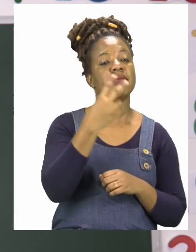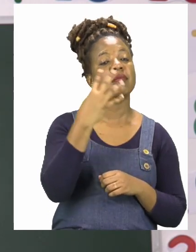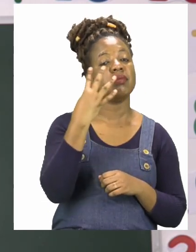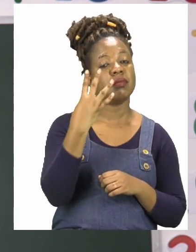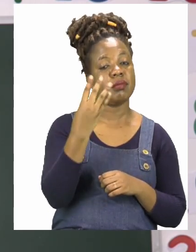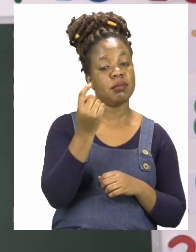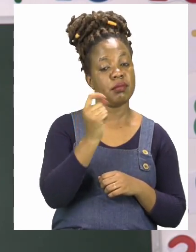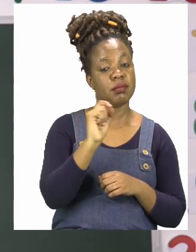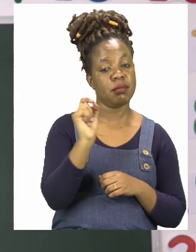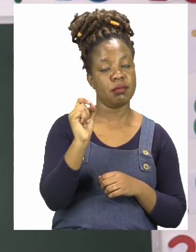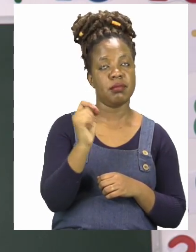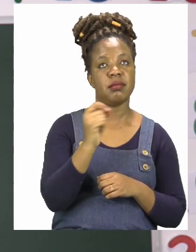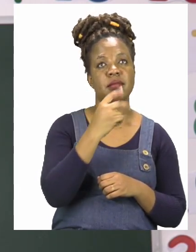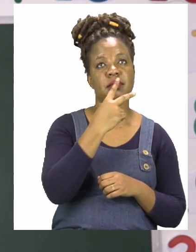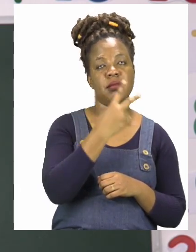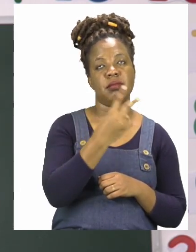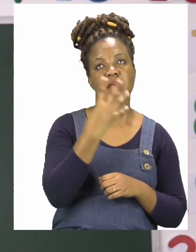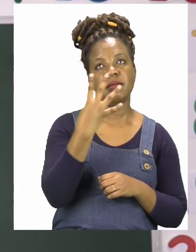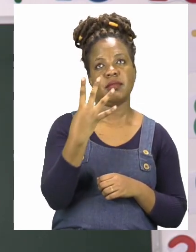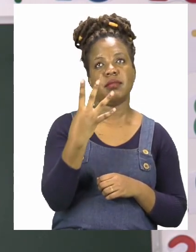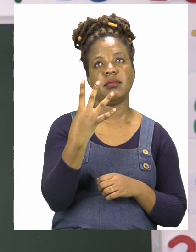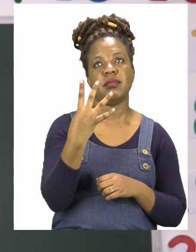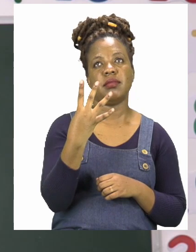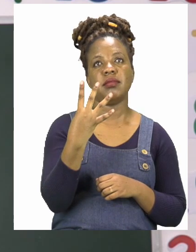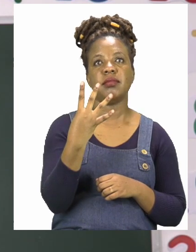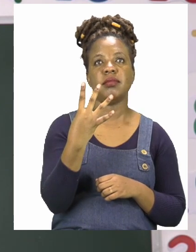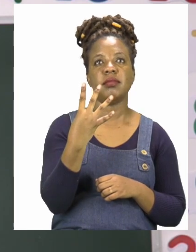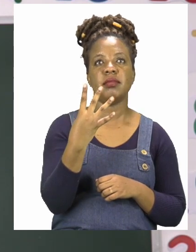have 24.